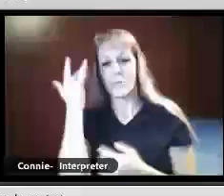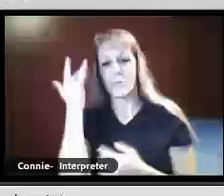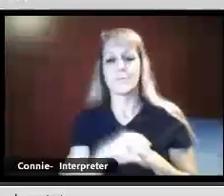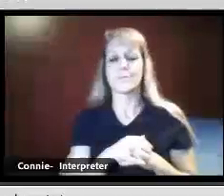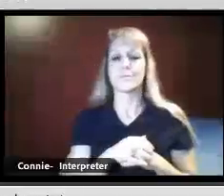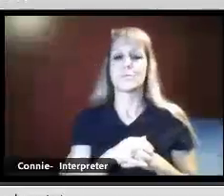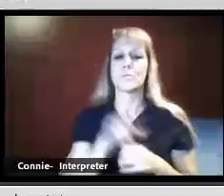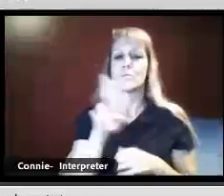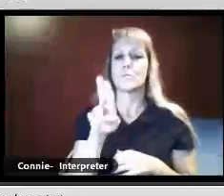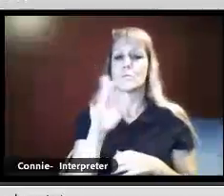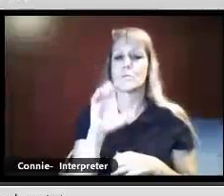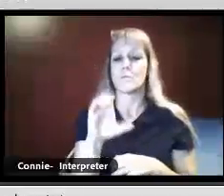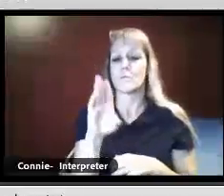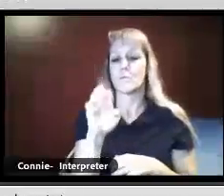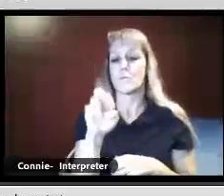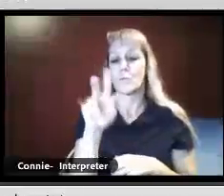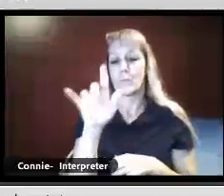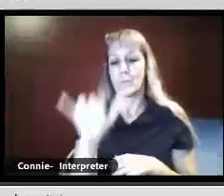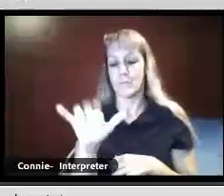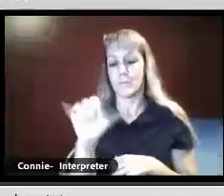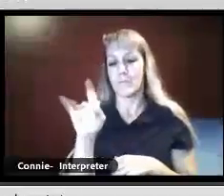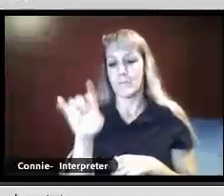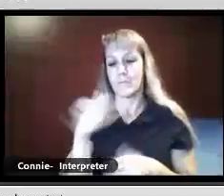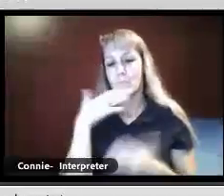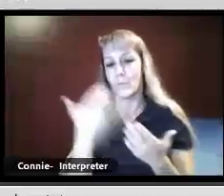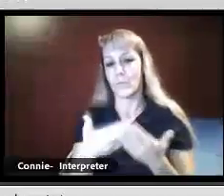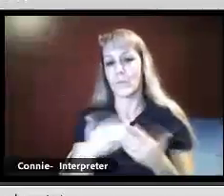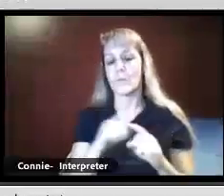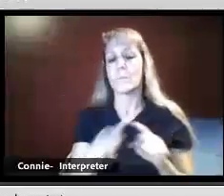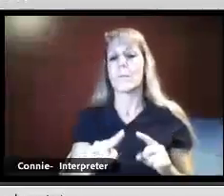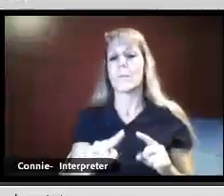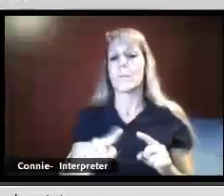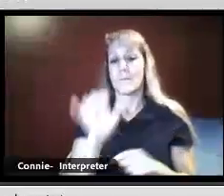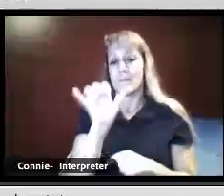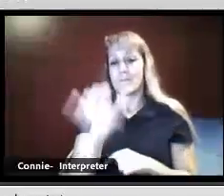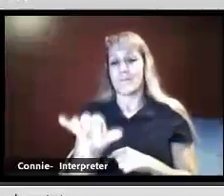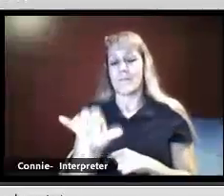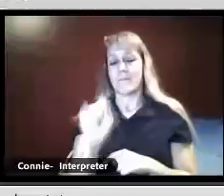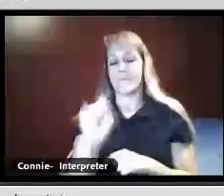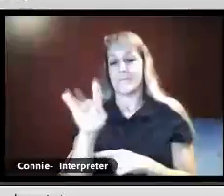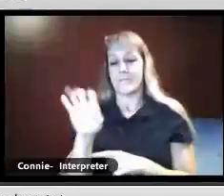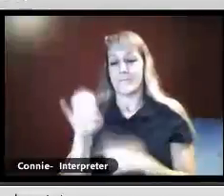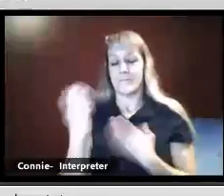site, but the whole purpose in life for this site is to offer